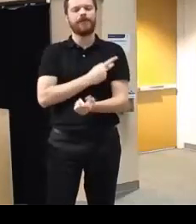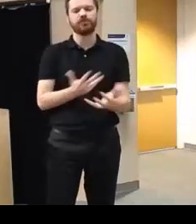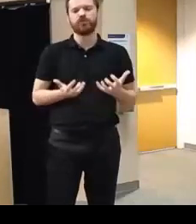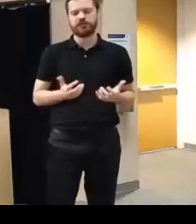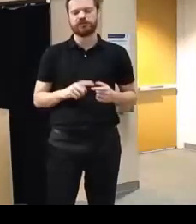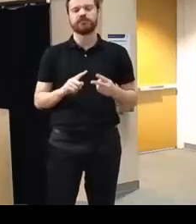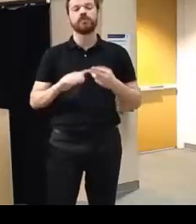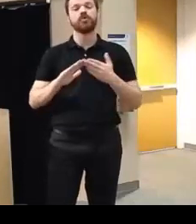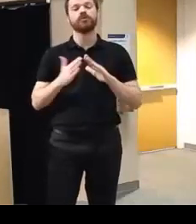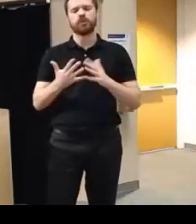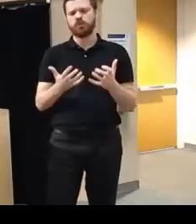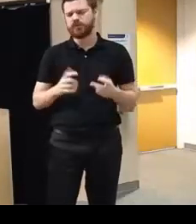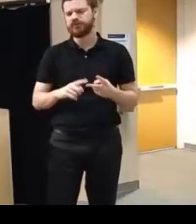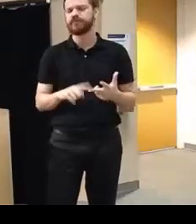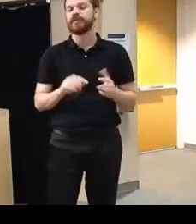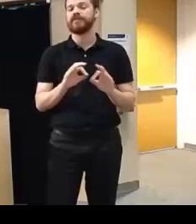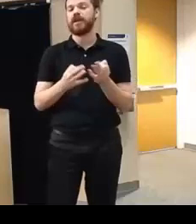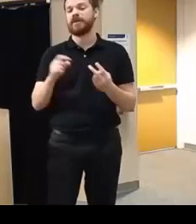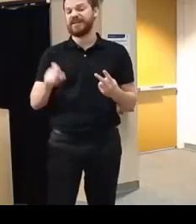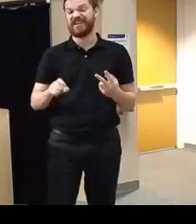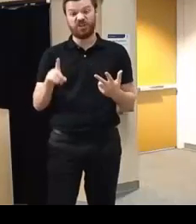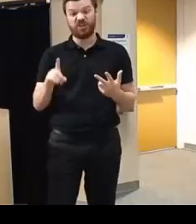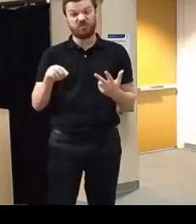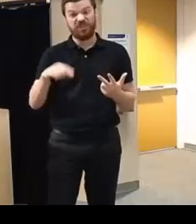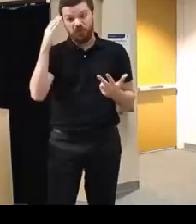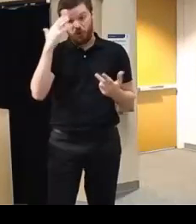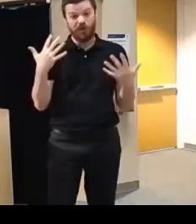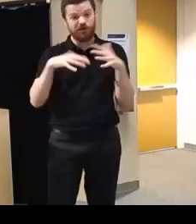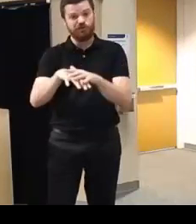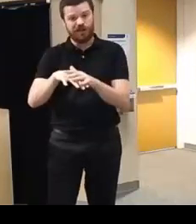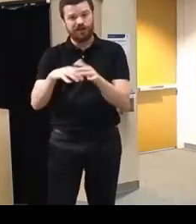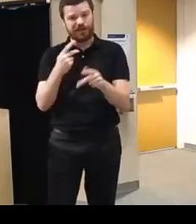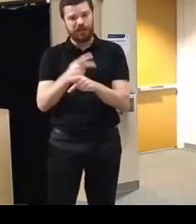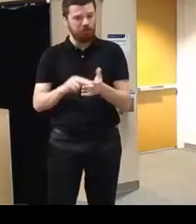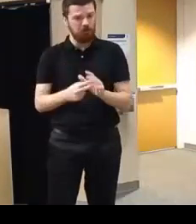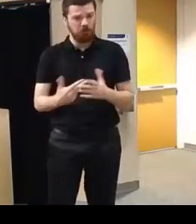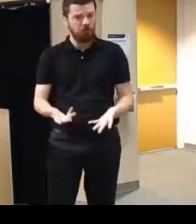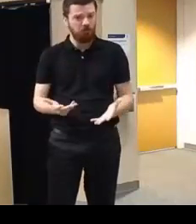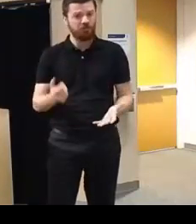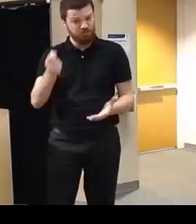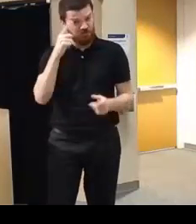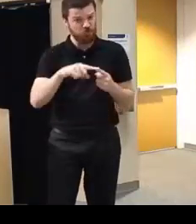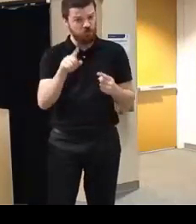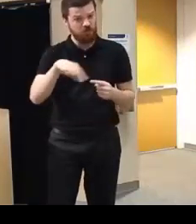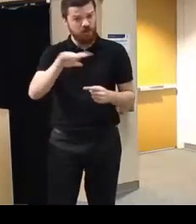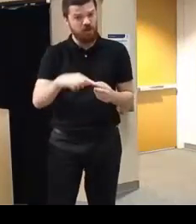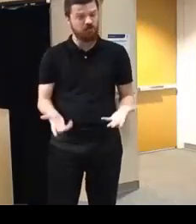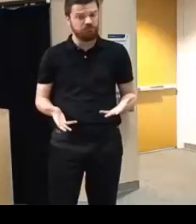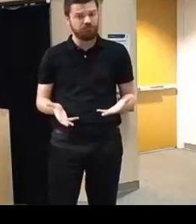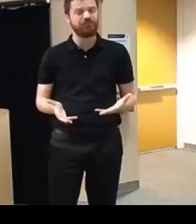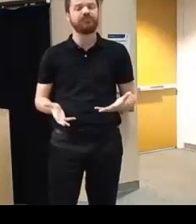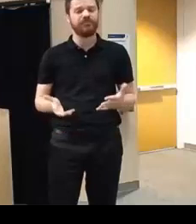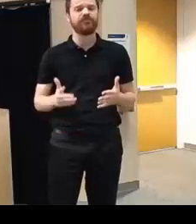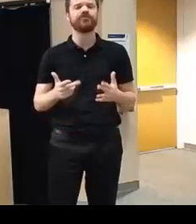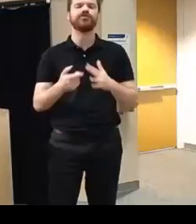want? What do their families need? Do they even know what integrated care is? Does it make sense to them? And so just